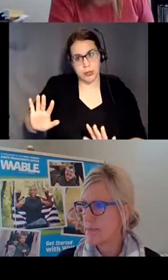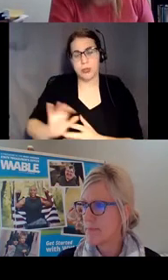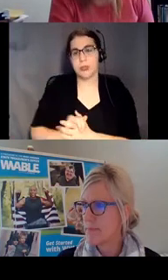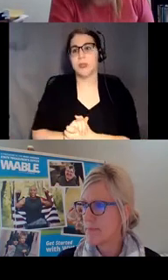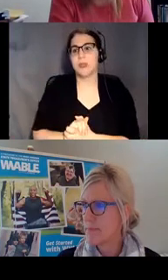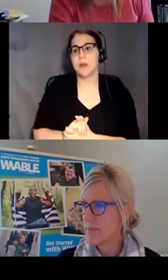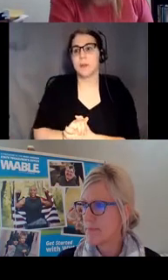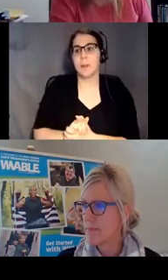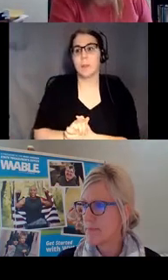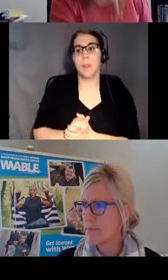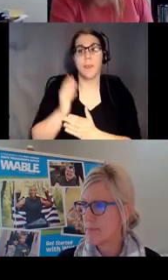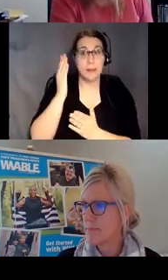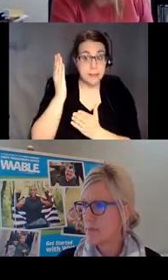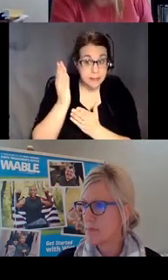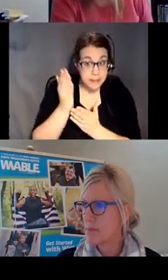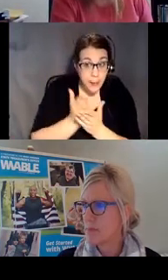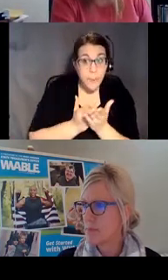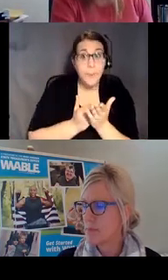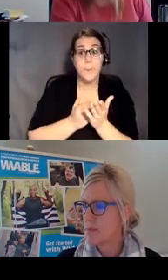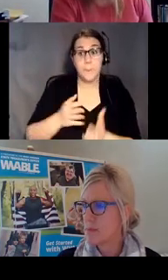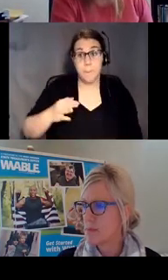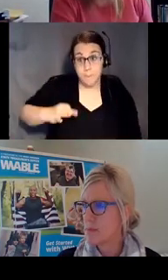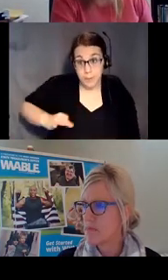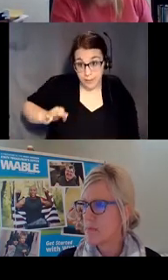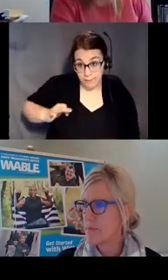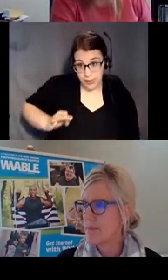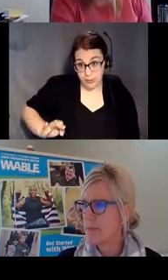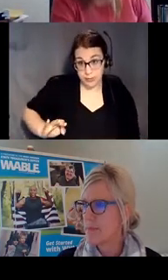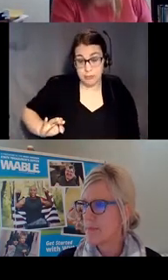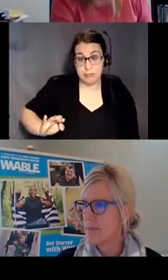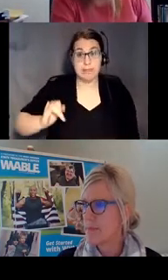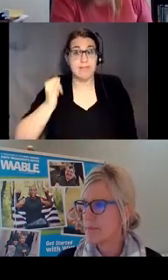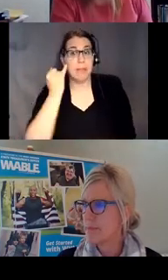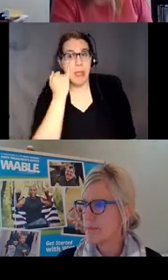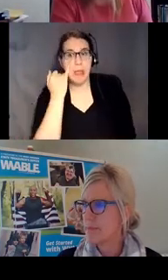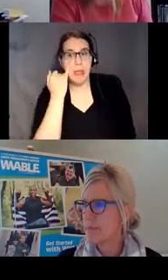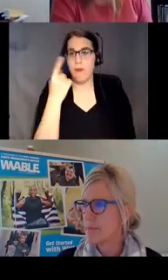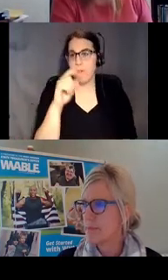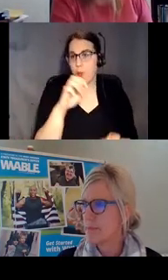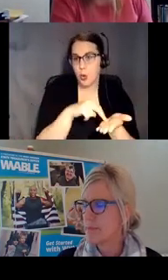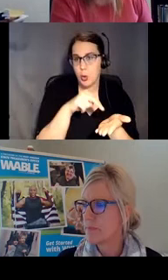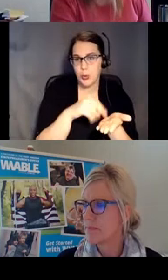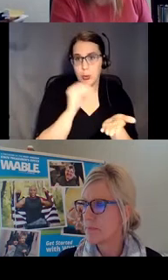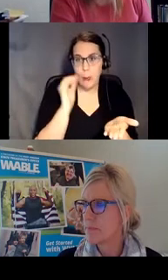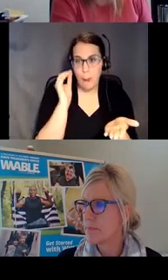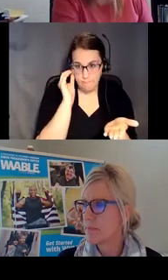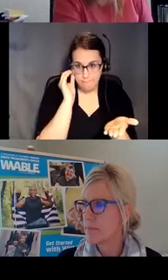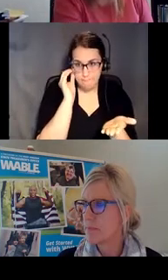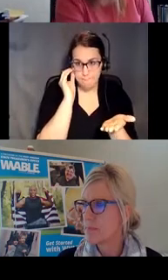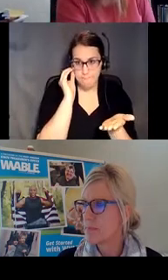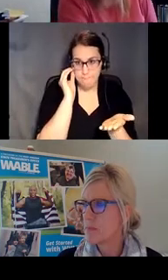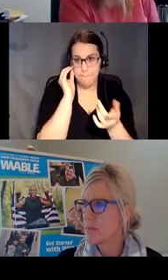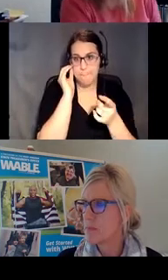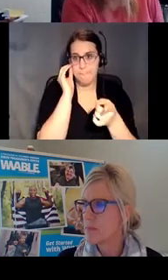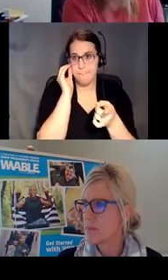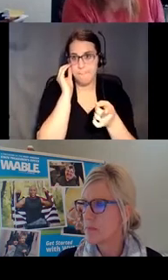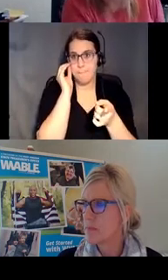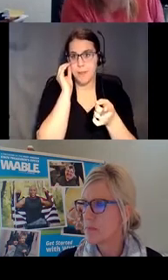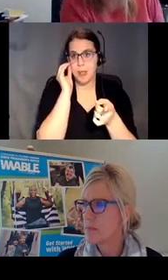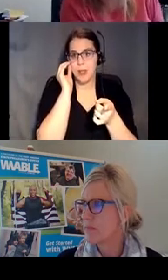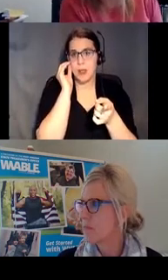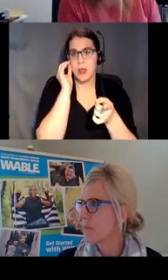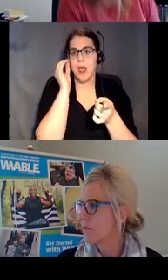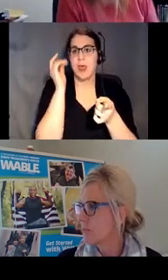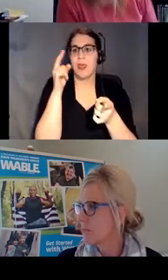some benefits, if it's a nursing home benefit, they are going to have a